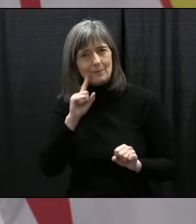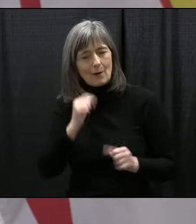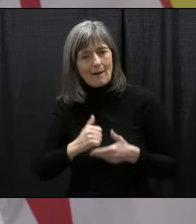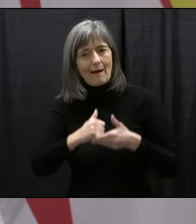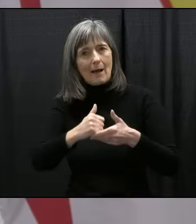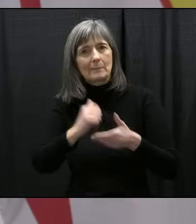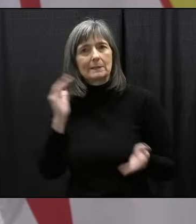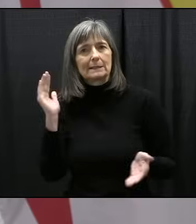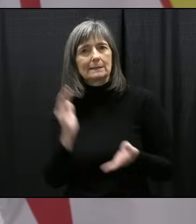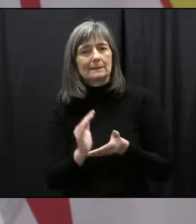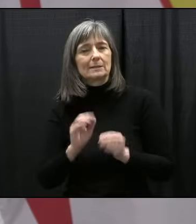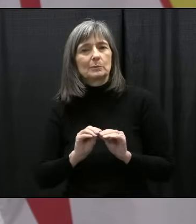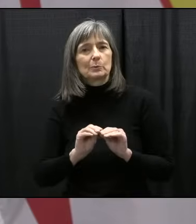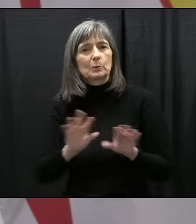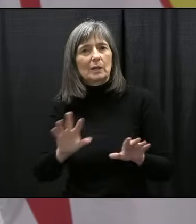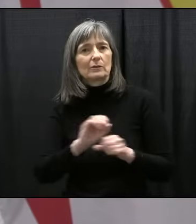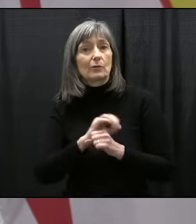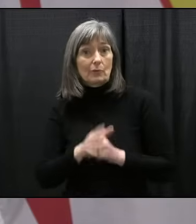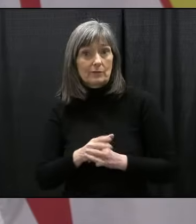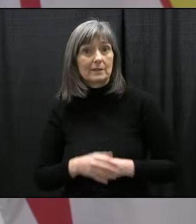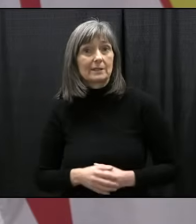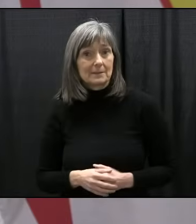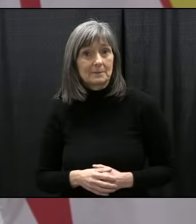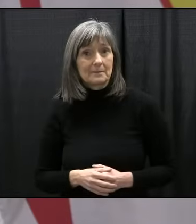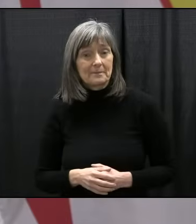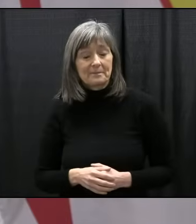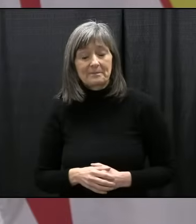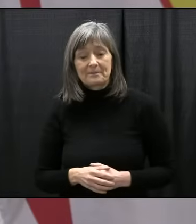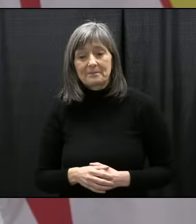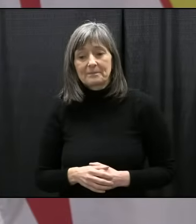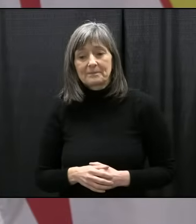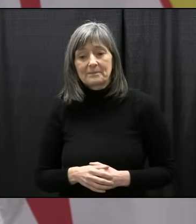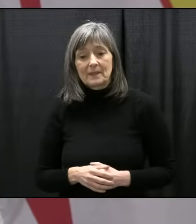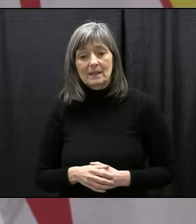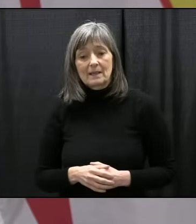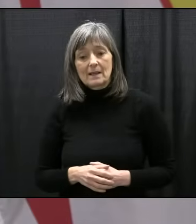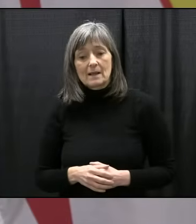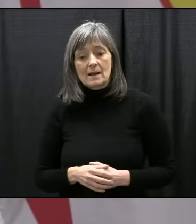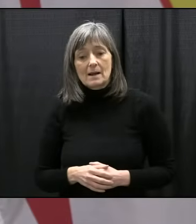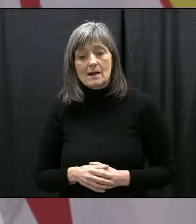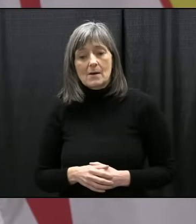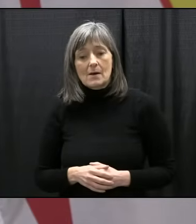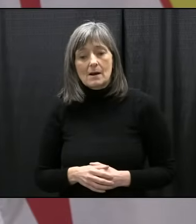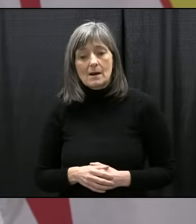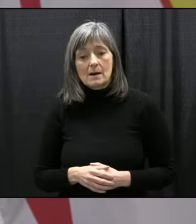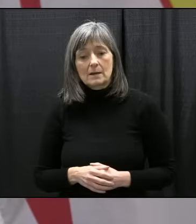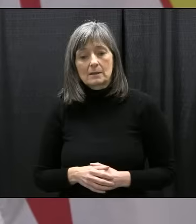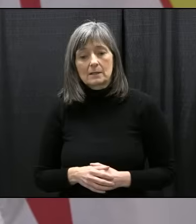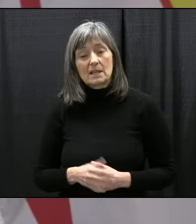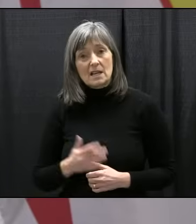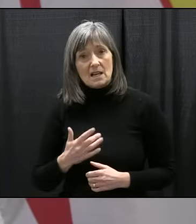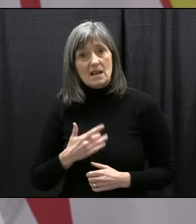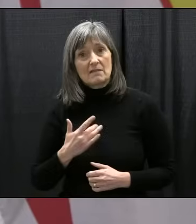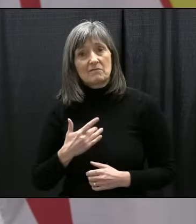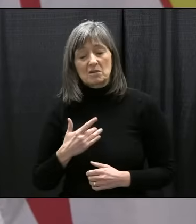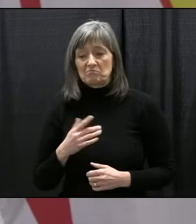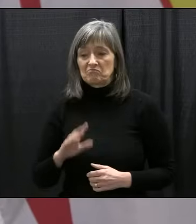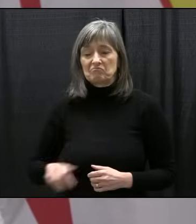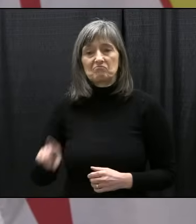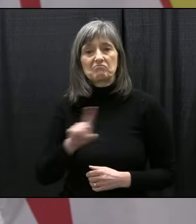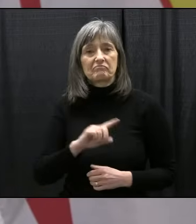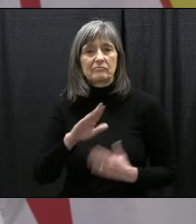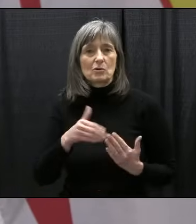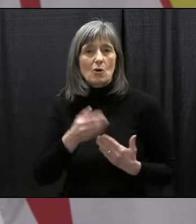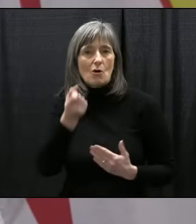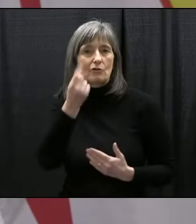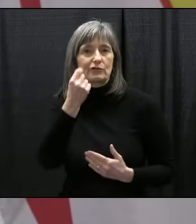help limit the spread of COVID-19 in the workplace and in our province. I think that everyone understands that